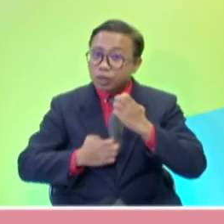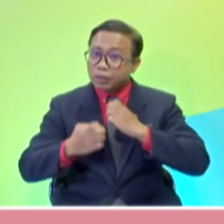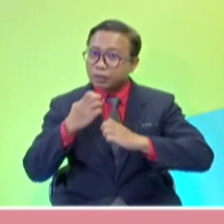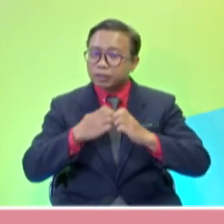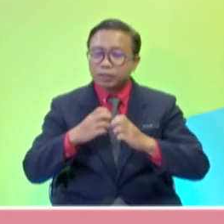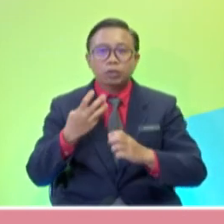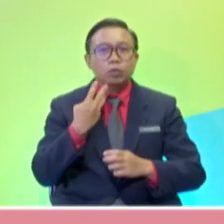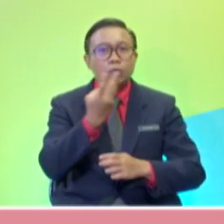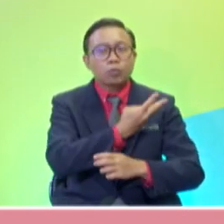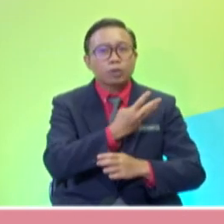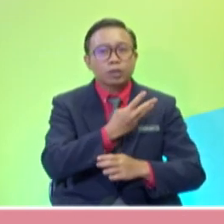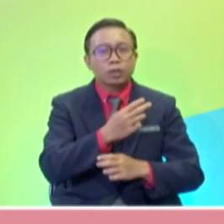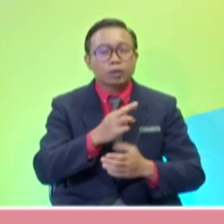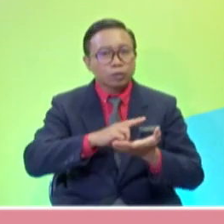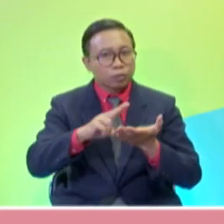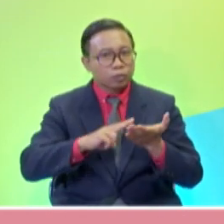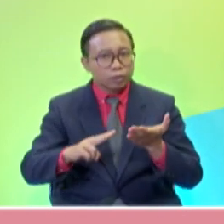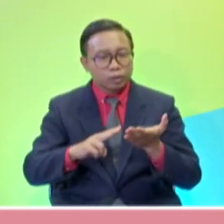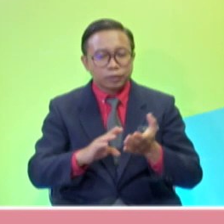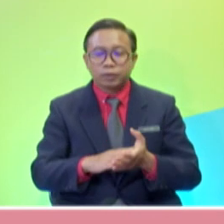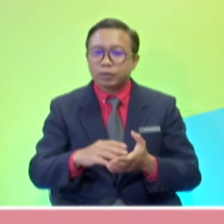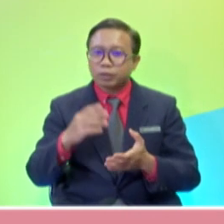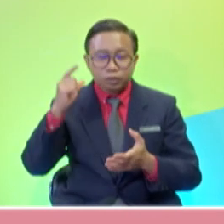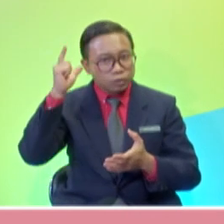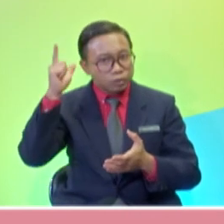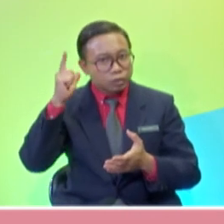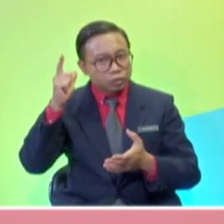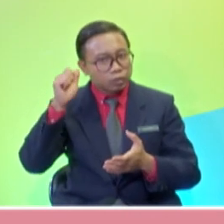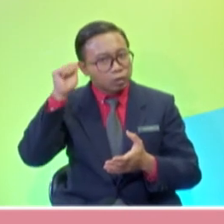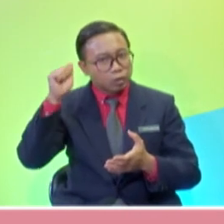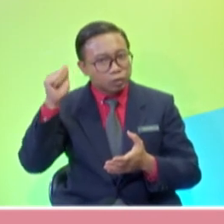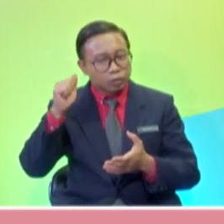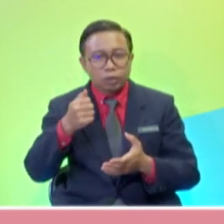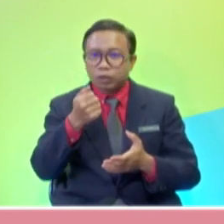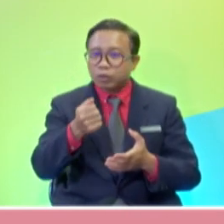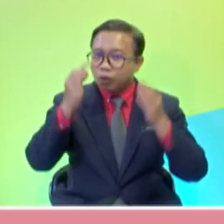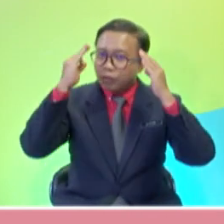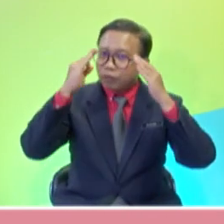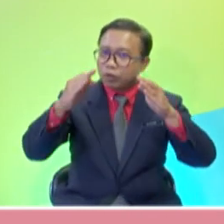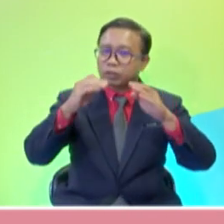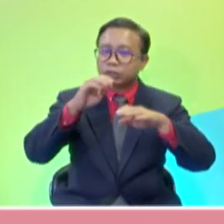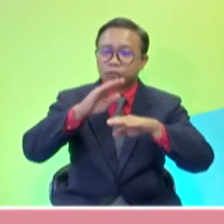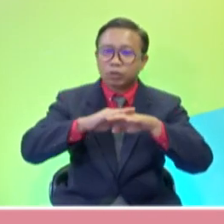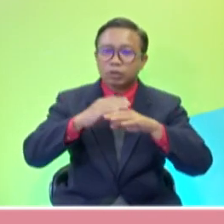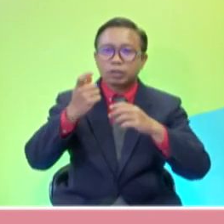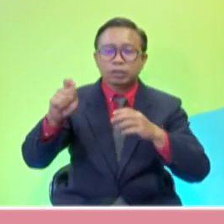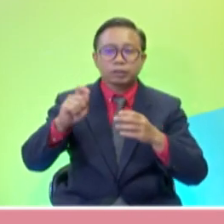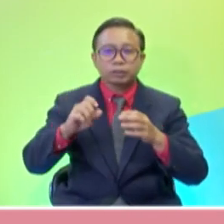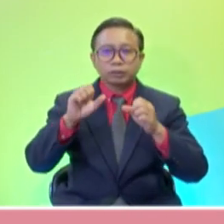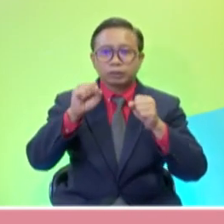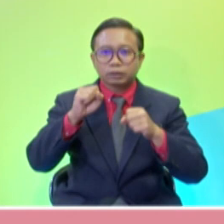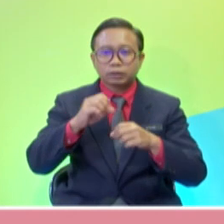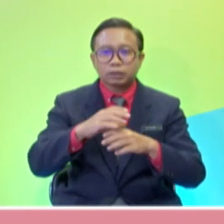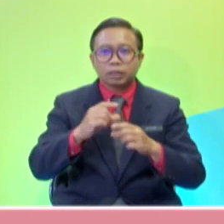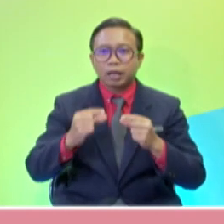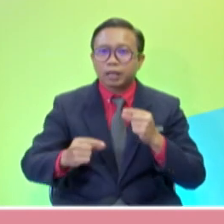as we read. And you guys are also going to listen to the audio. I want you all to focus on the style of writing. Look